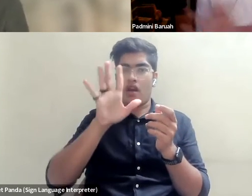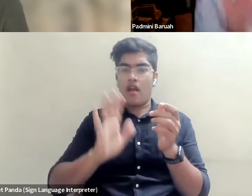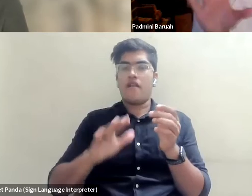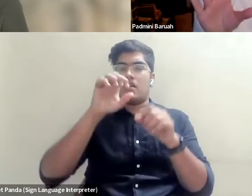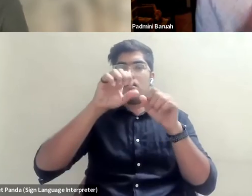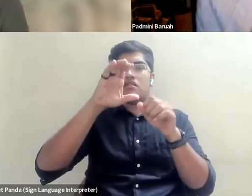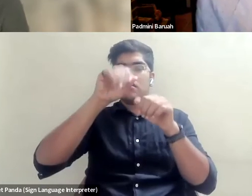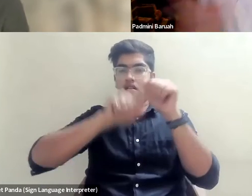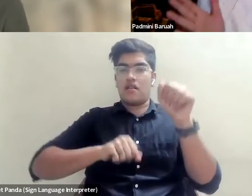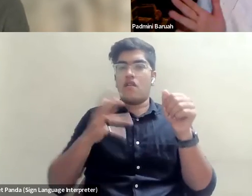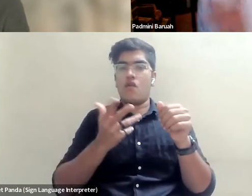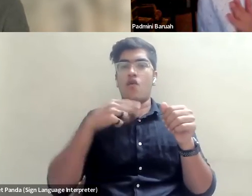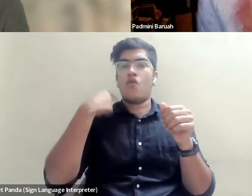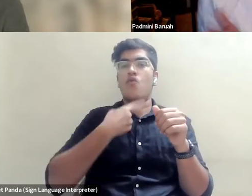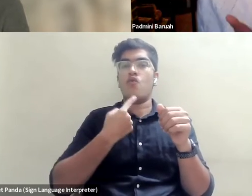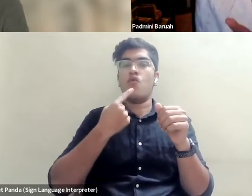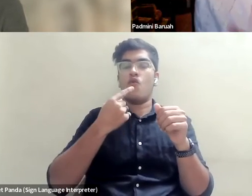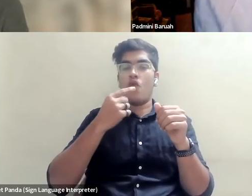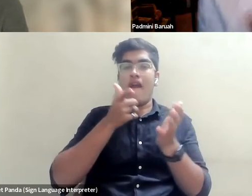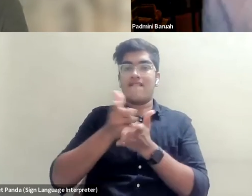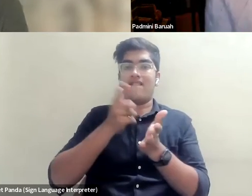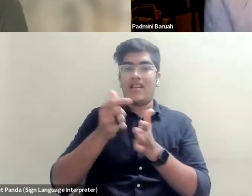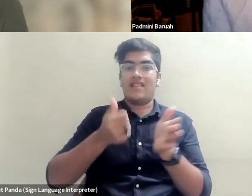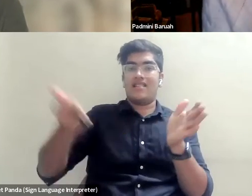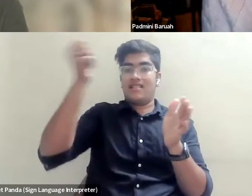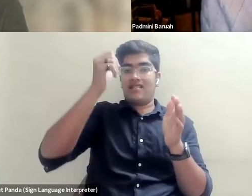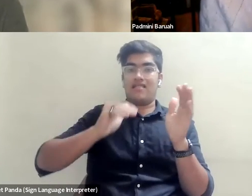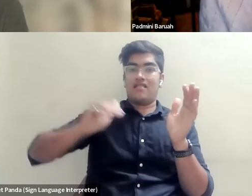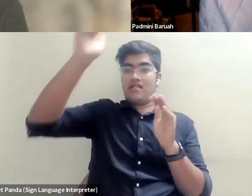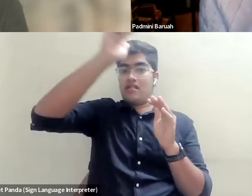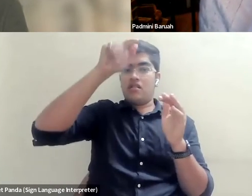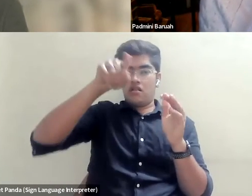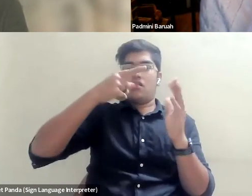the head of the village issues a certificate saying this person is the child of